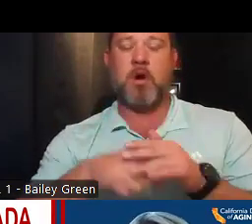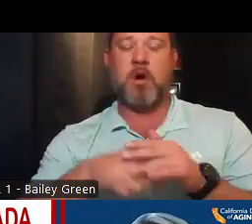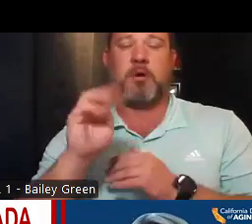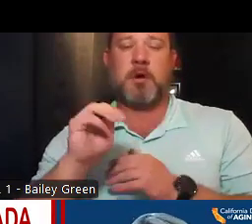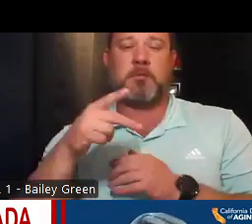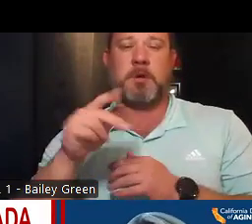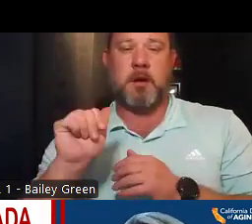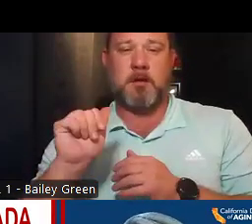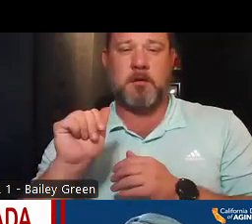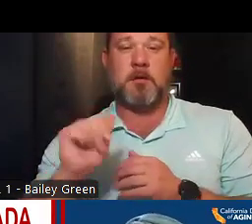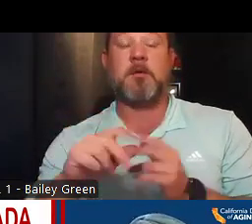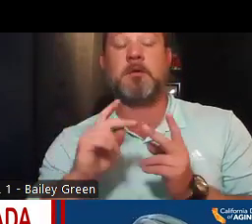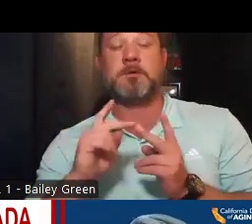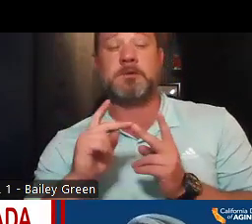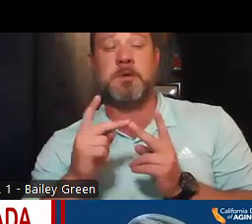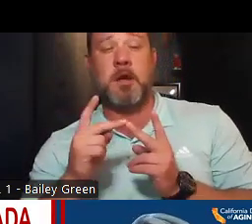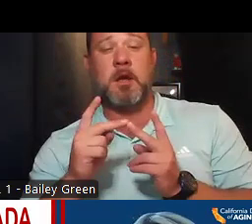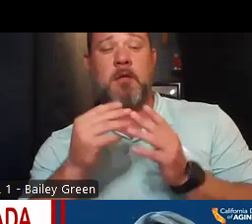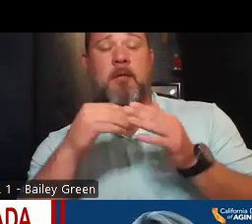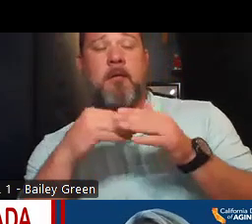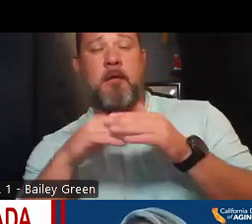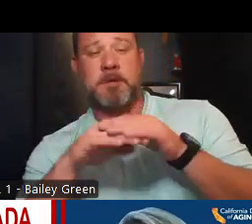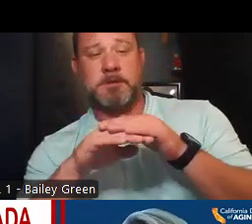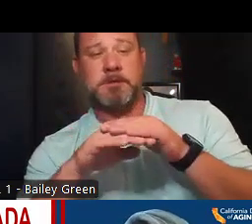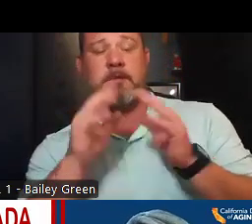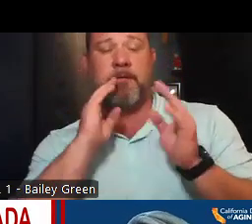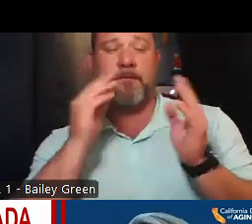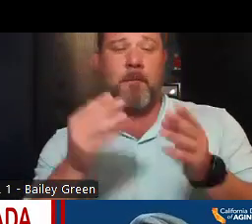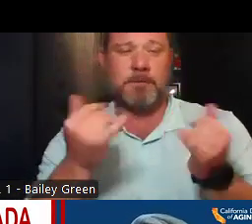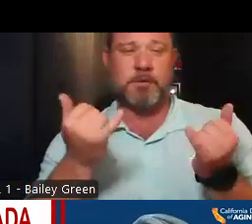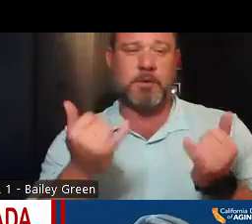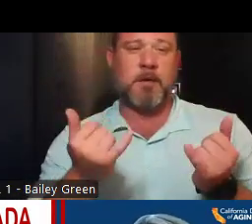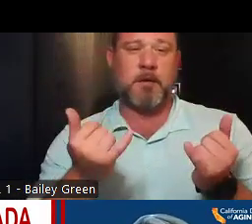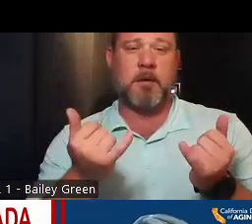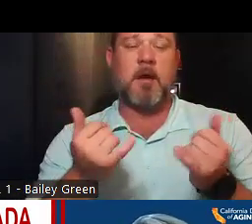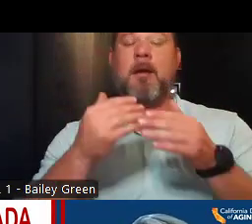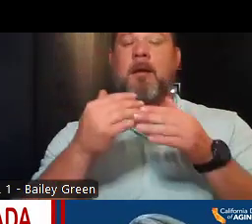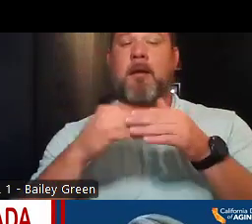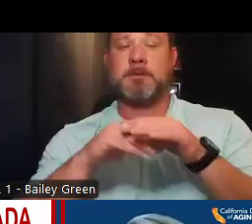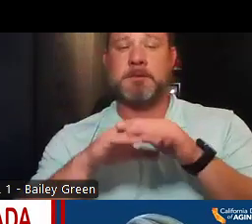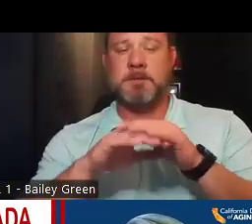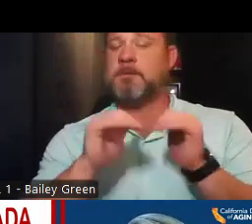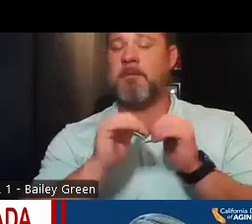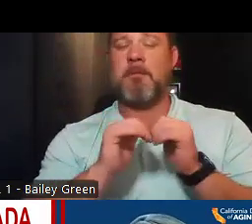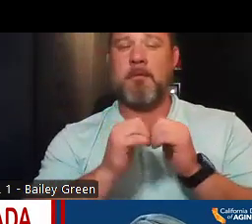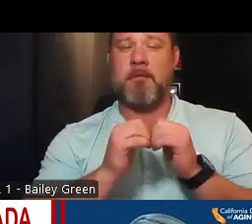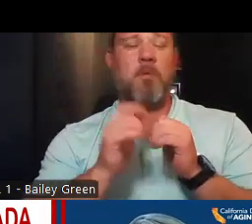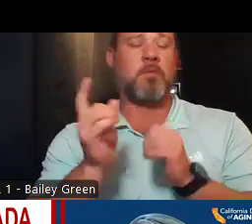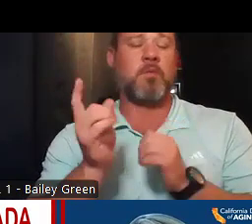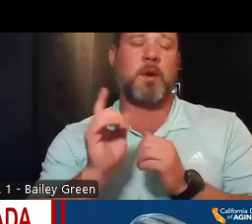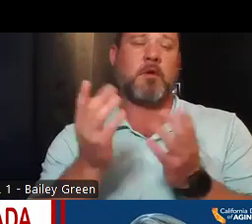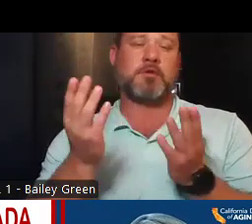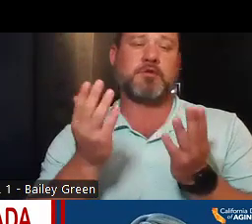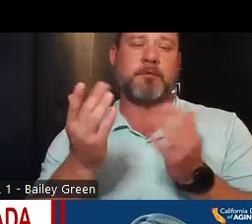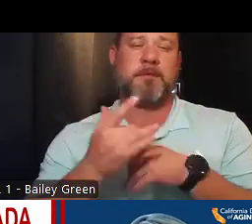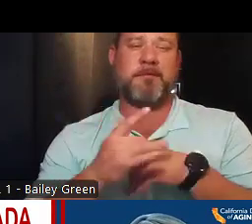Aging. Second is access, and this is the focus of our conversation today. Access has to do with where services are